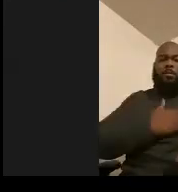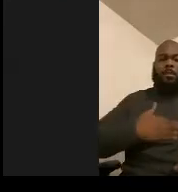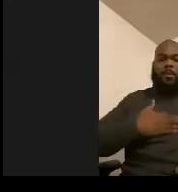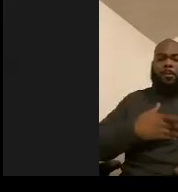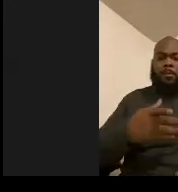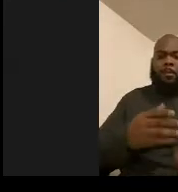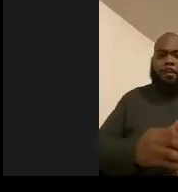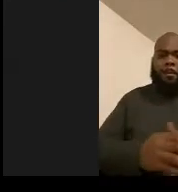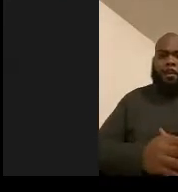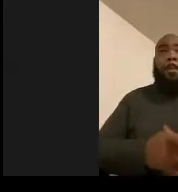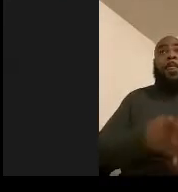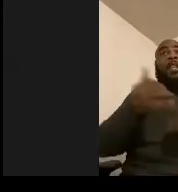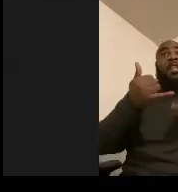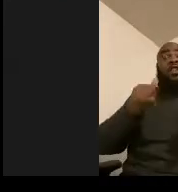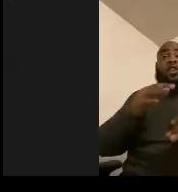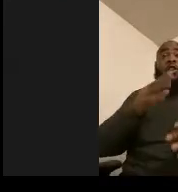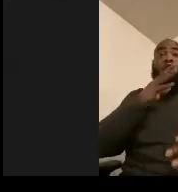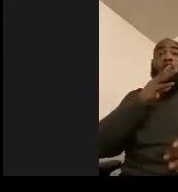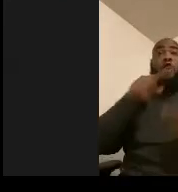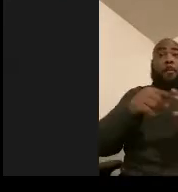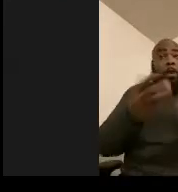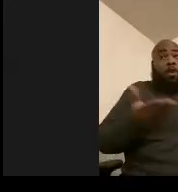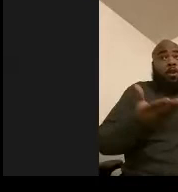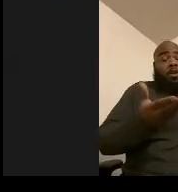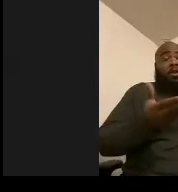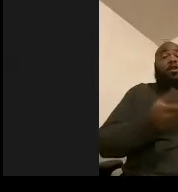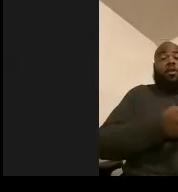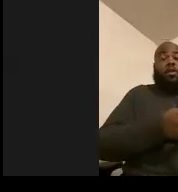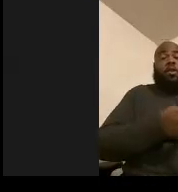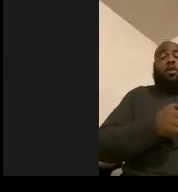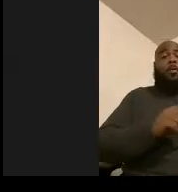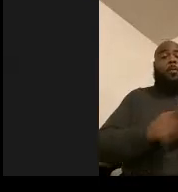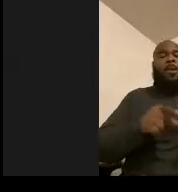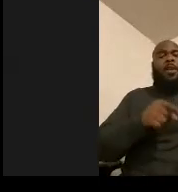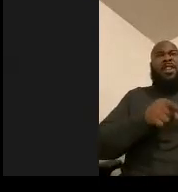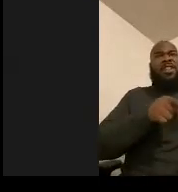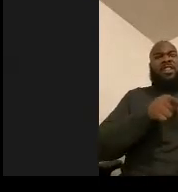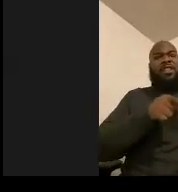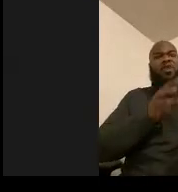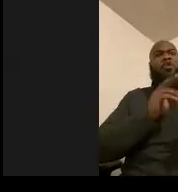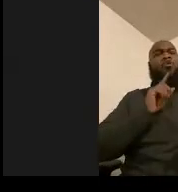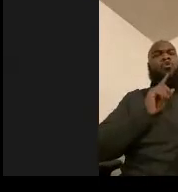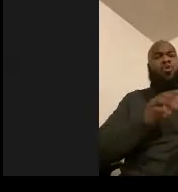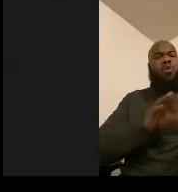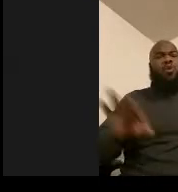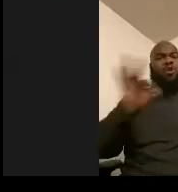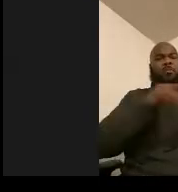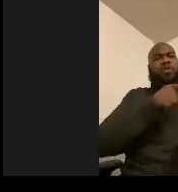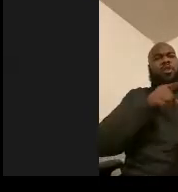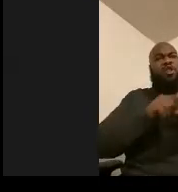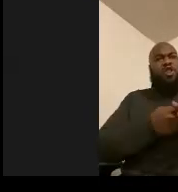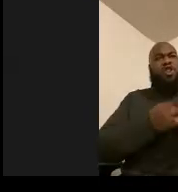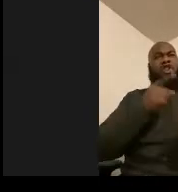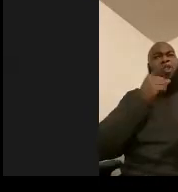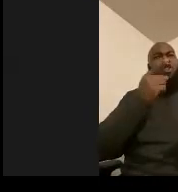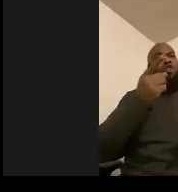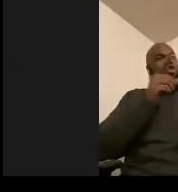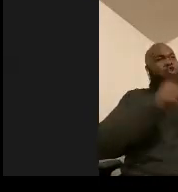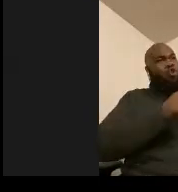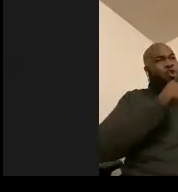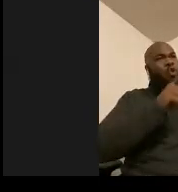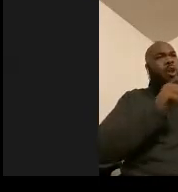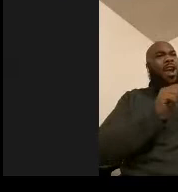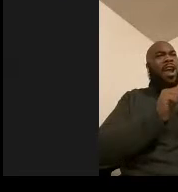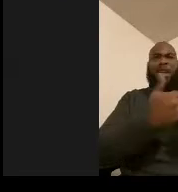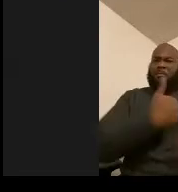Well, he's still talking about us here. But this is really important. He even starts questioning the way he's been talking about nonviolence and